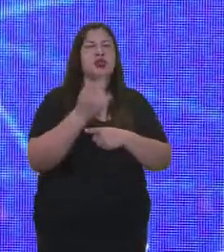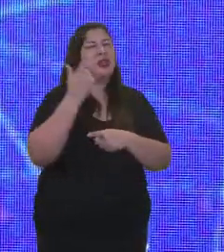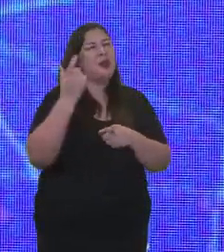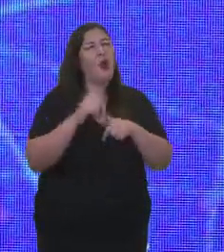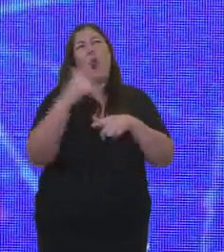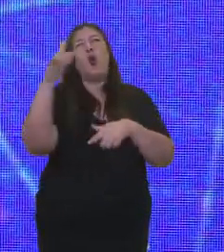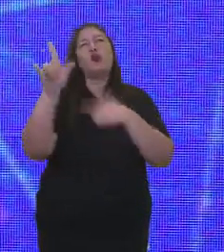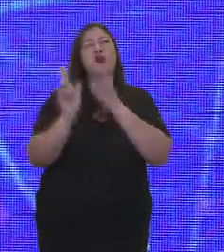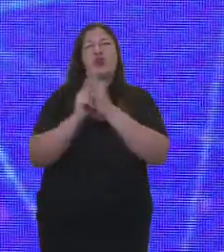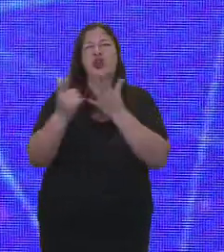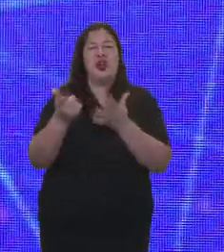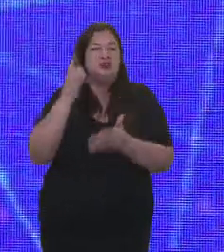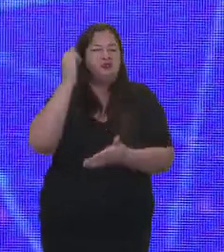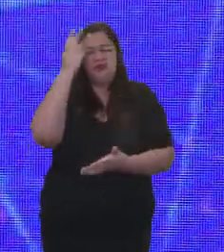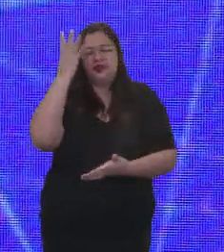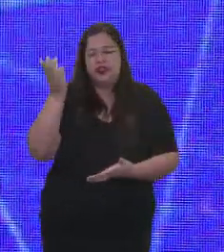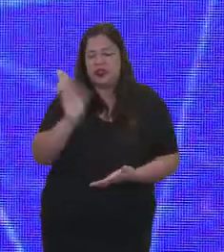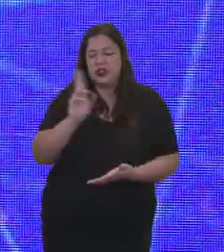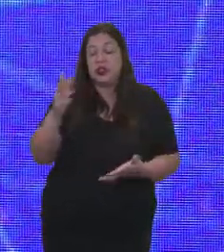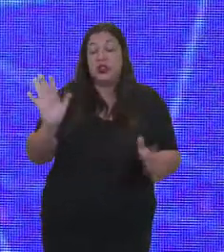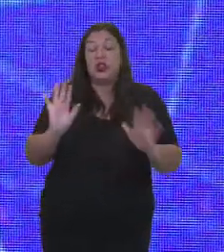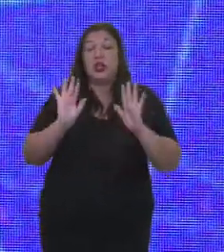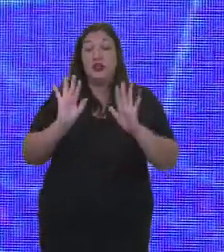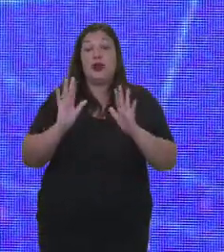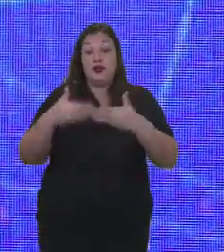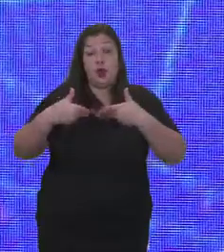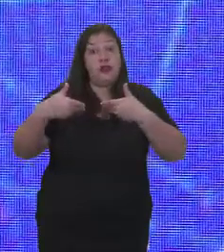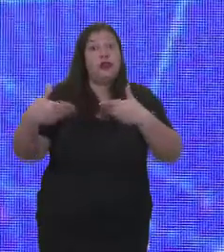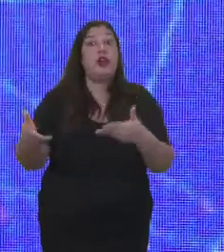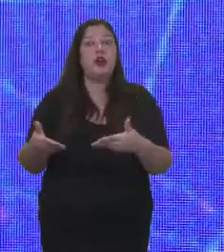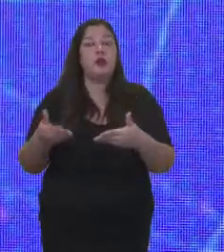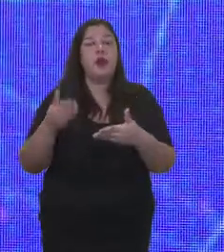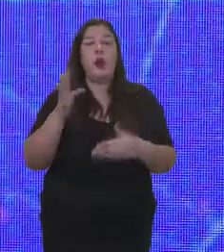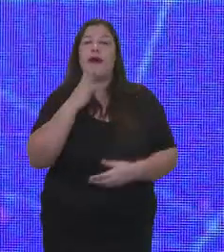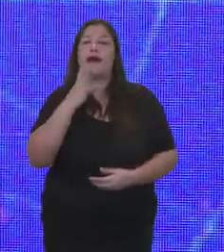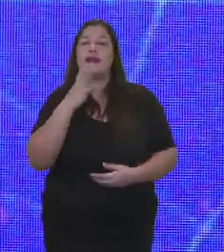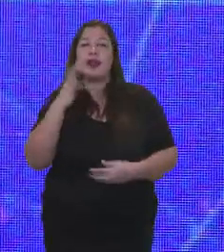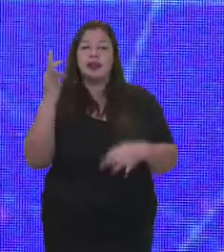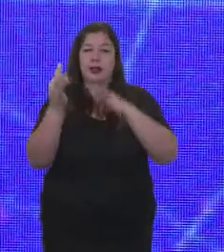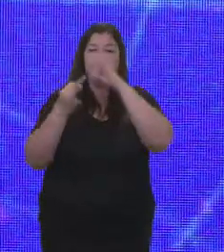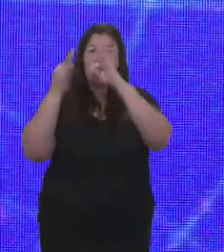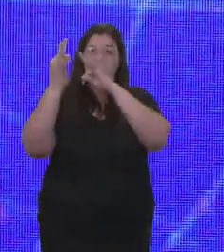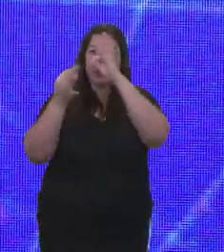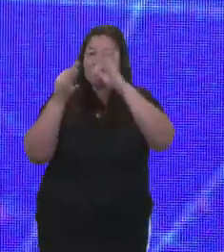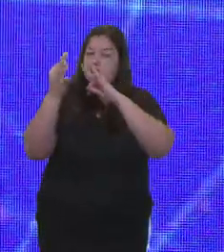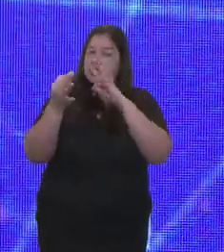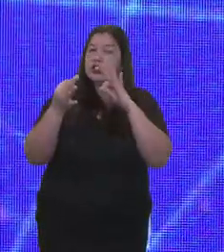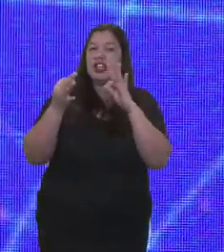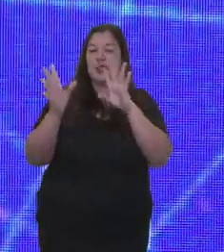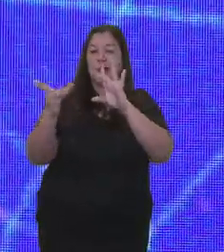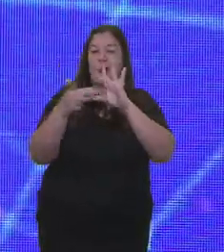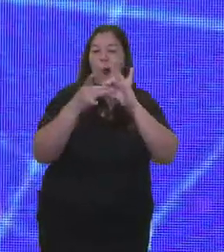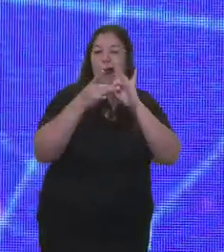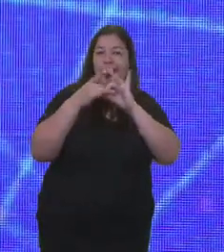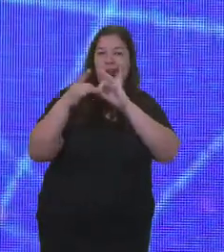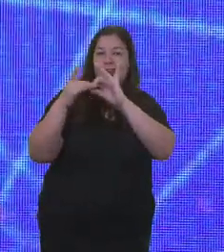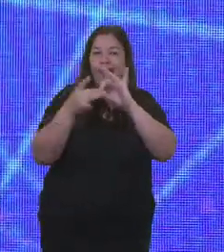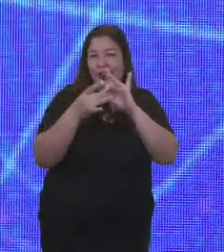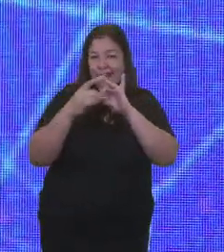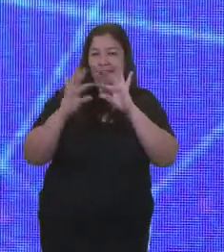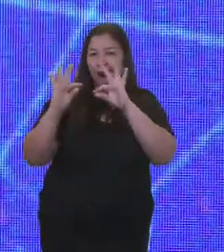in a newspaper story, and they invited me to get to know technologies that connect everybody,